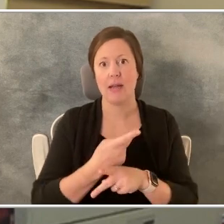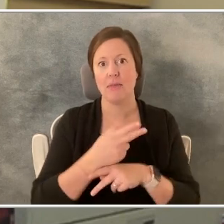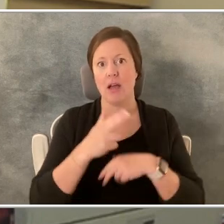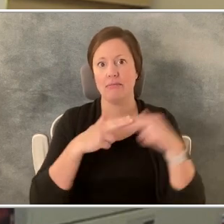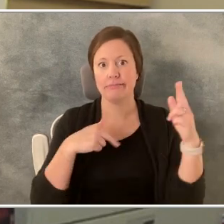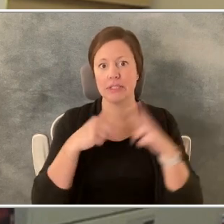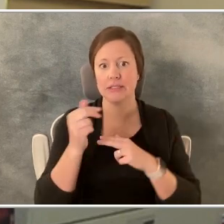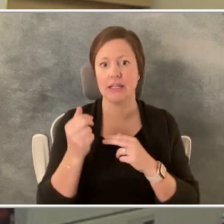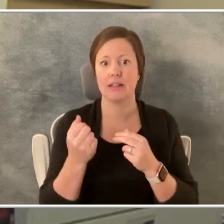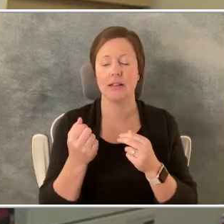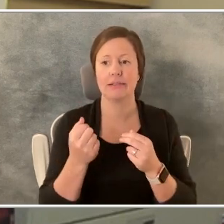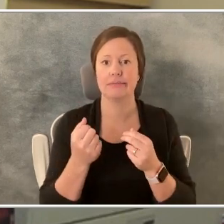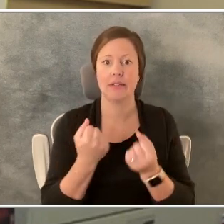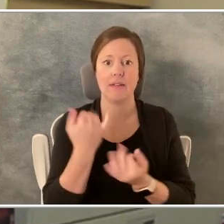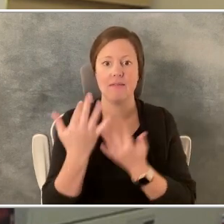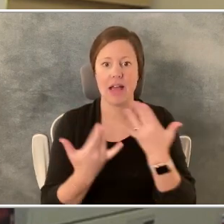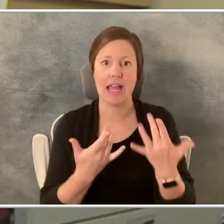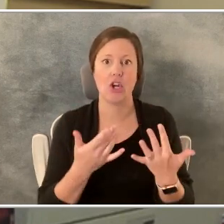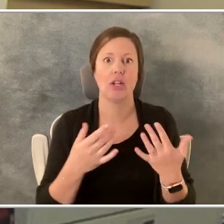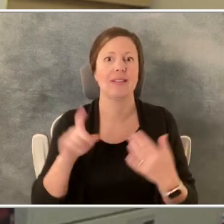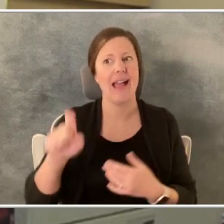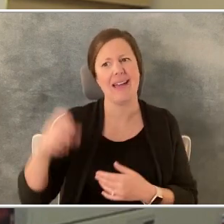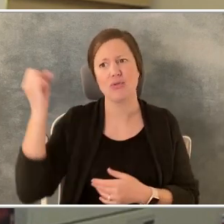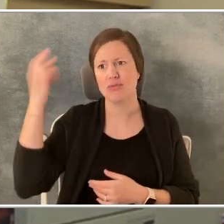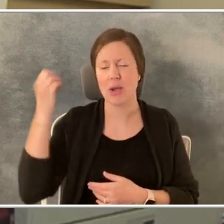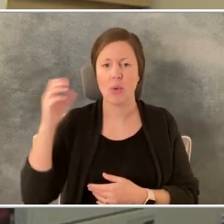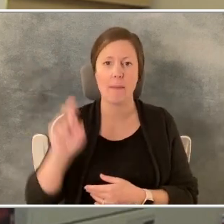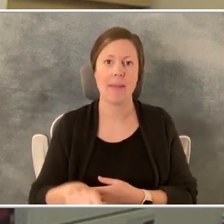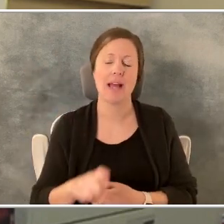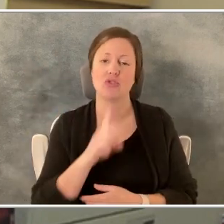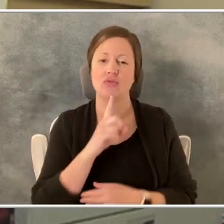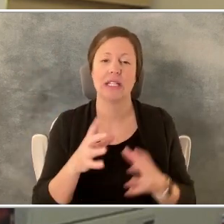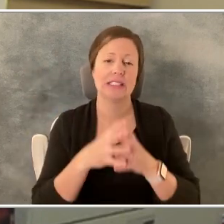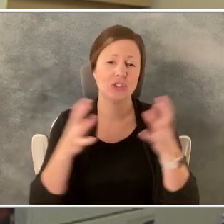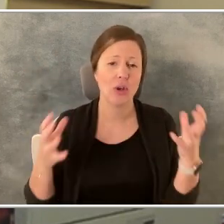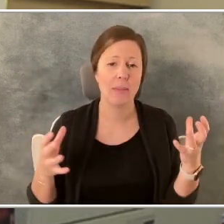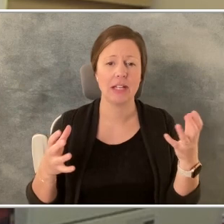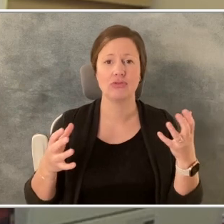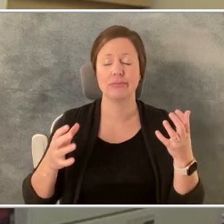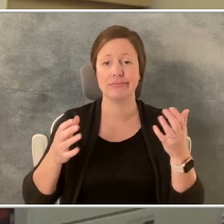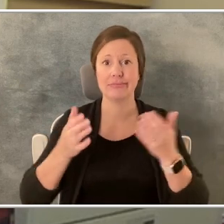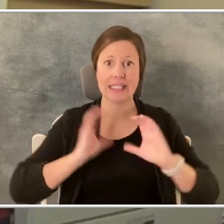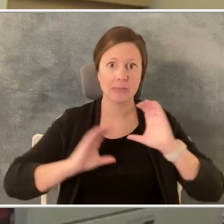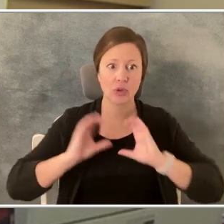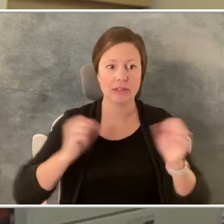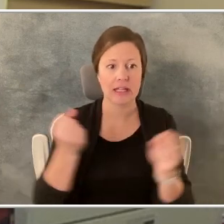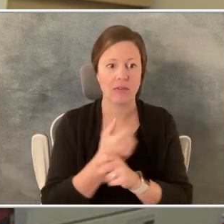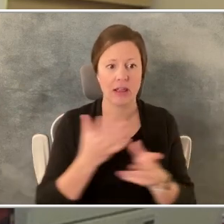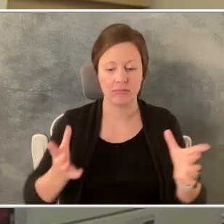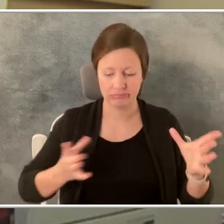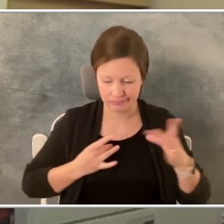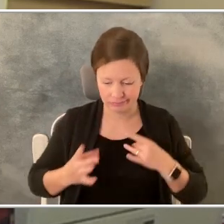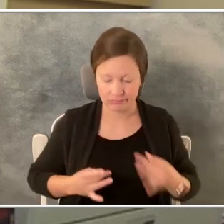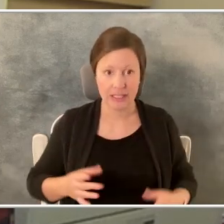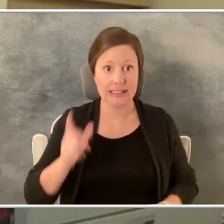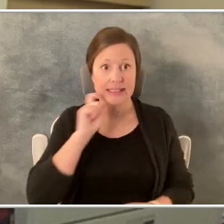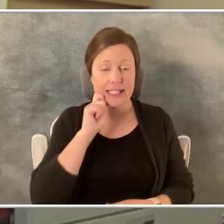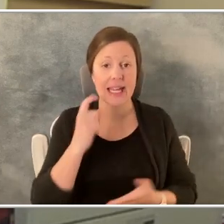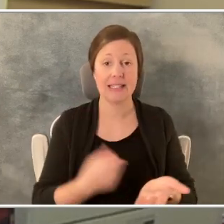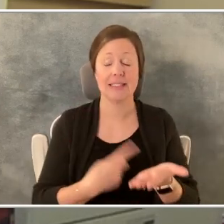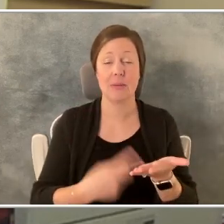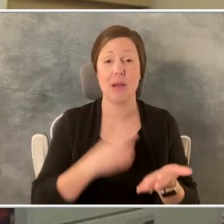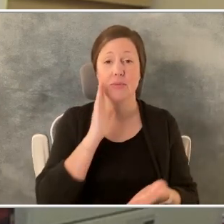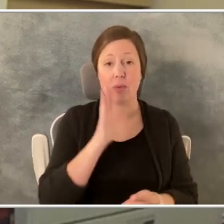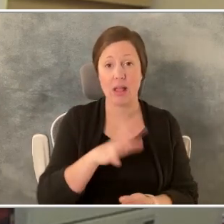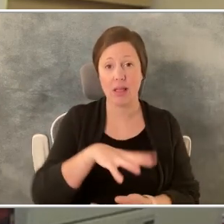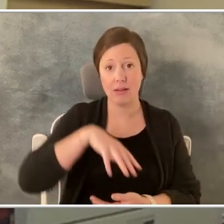amount of carcinogens that we're exposed to, they soak through our skin. Sometimes we breathe those in between the time that